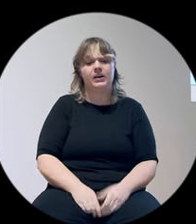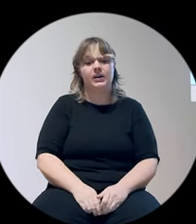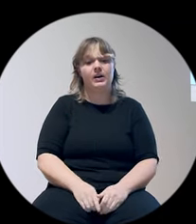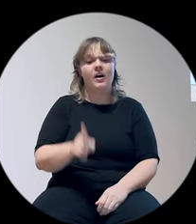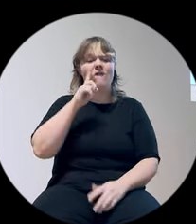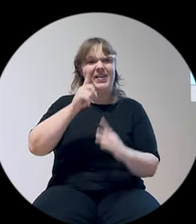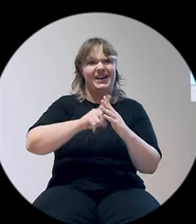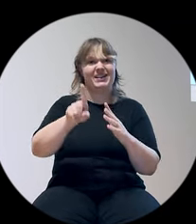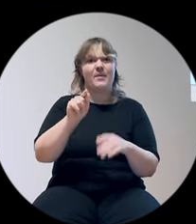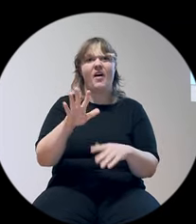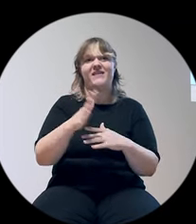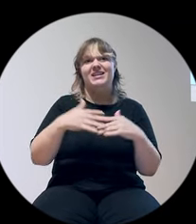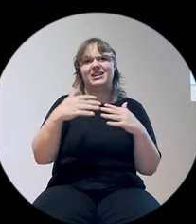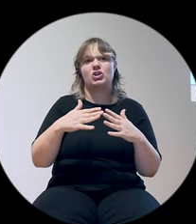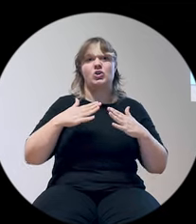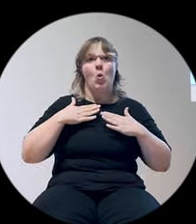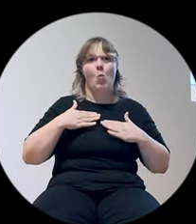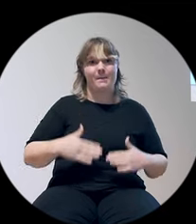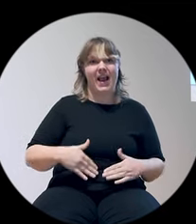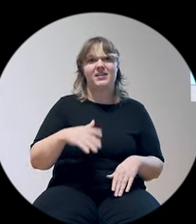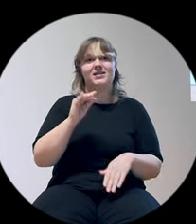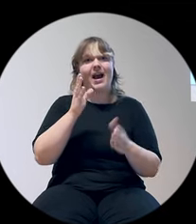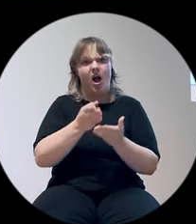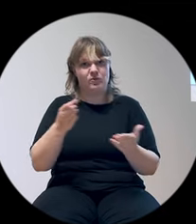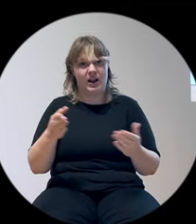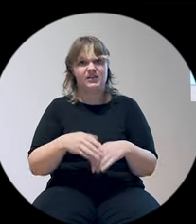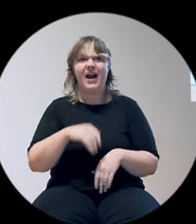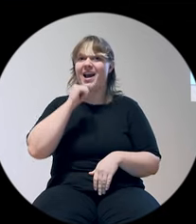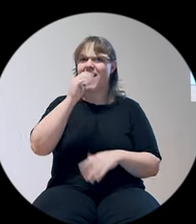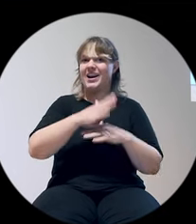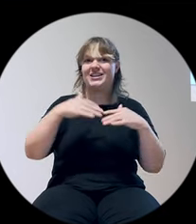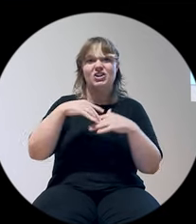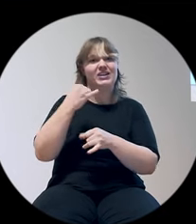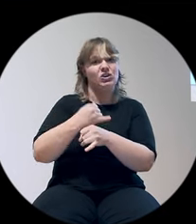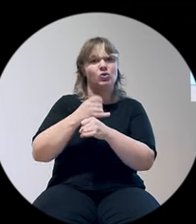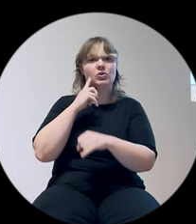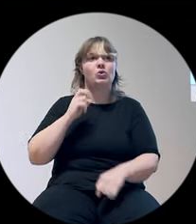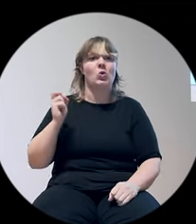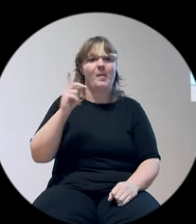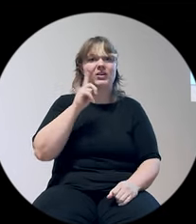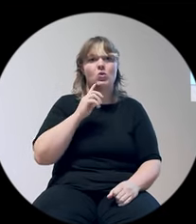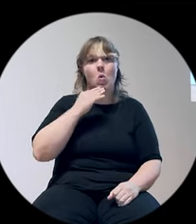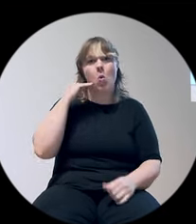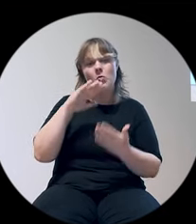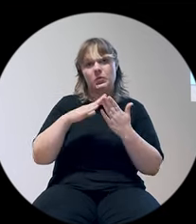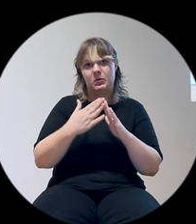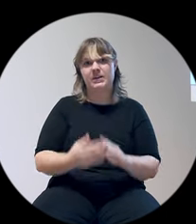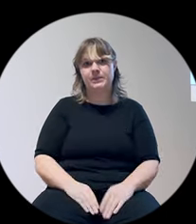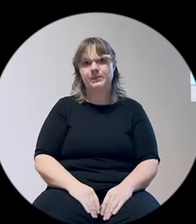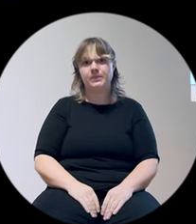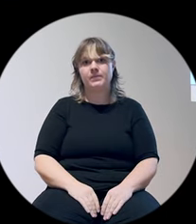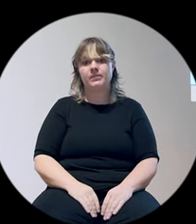for the escape of Indigenous remains and objects in non-Indigenous institutions to return to their home communities.